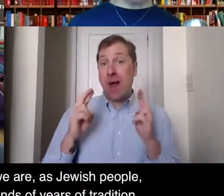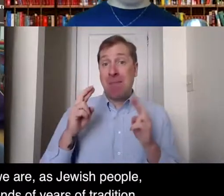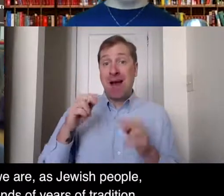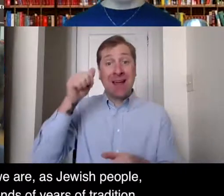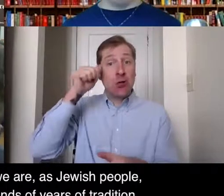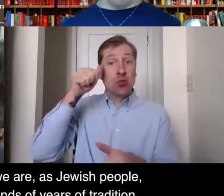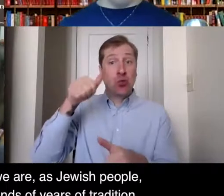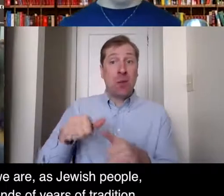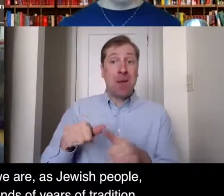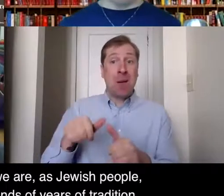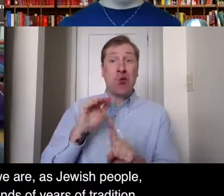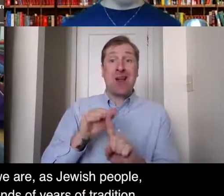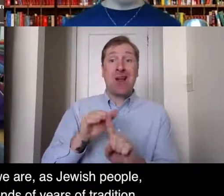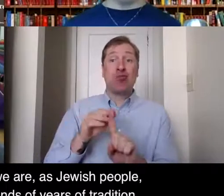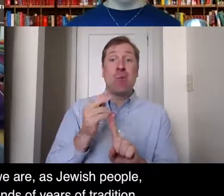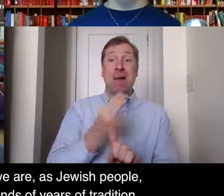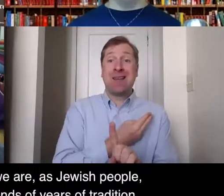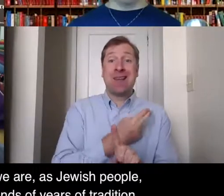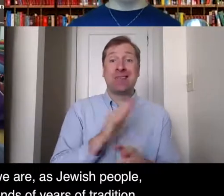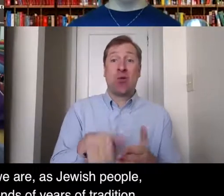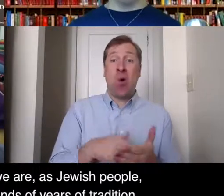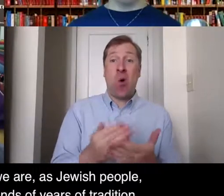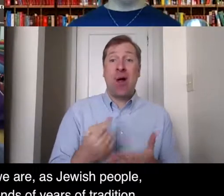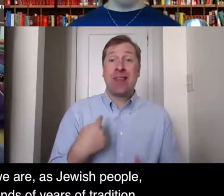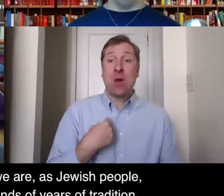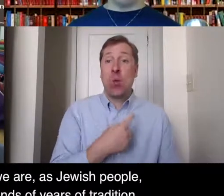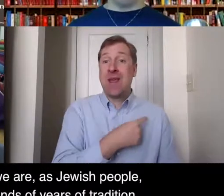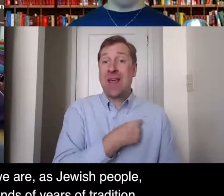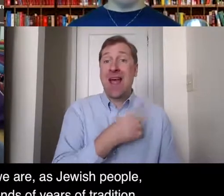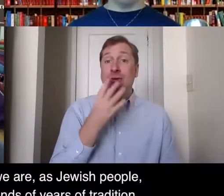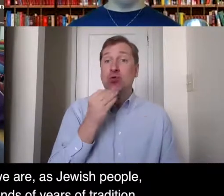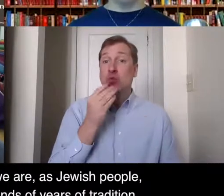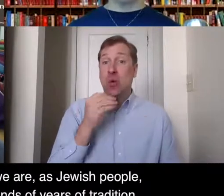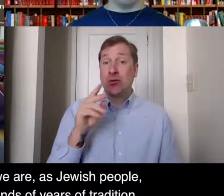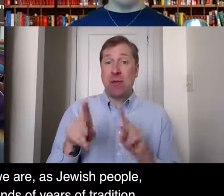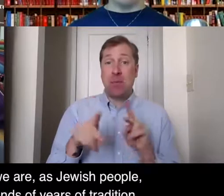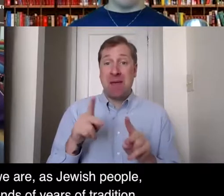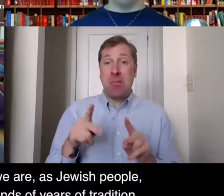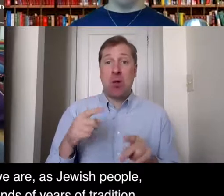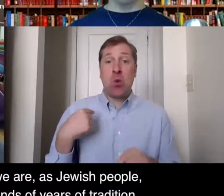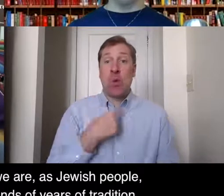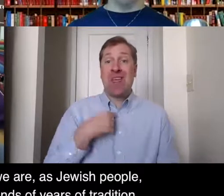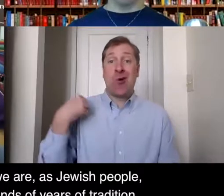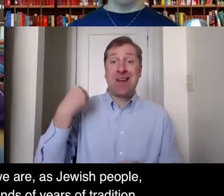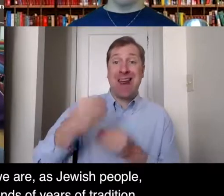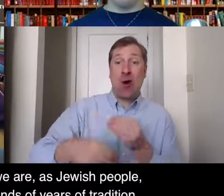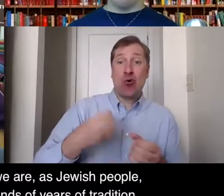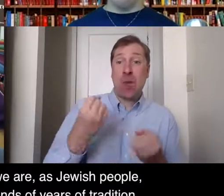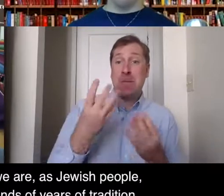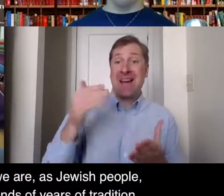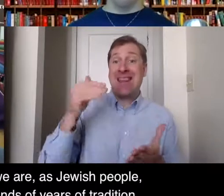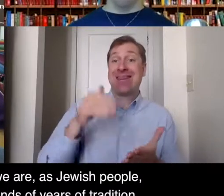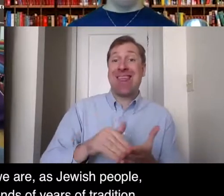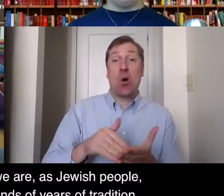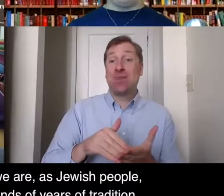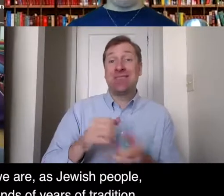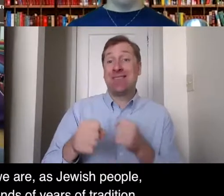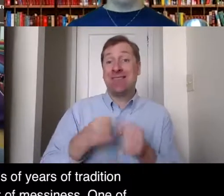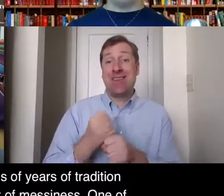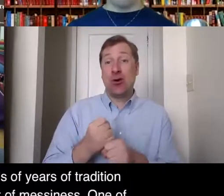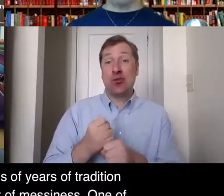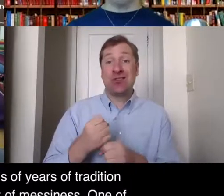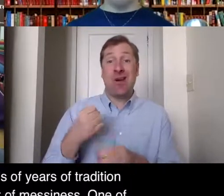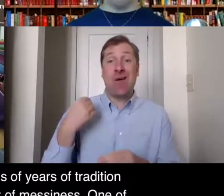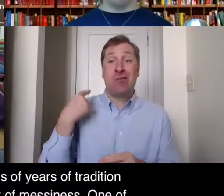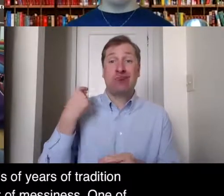and remind us all that we are, as Jewish people, the inheritors of thousands of years of tradition. And